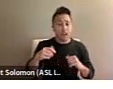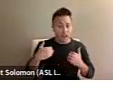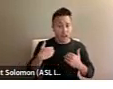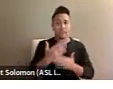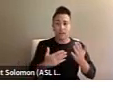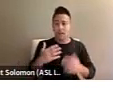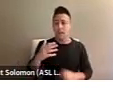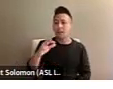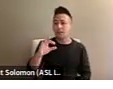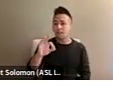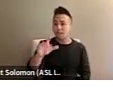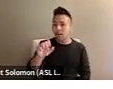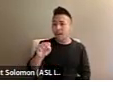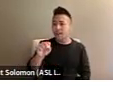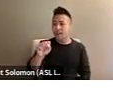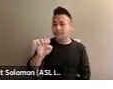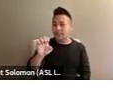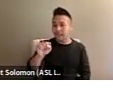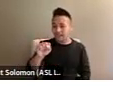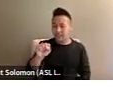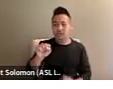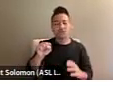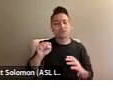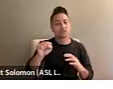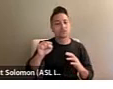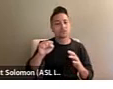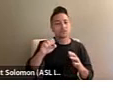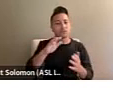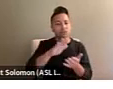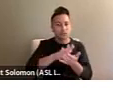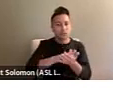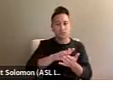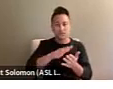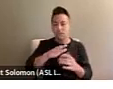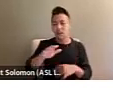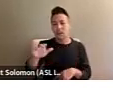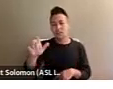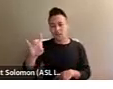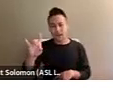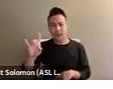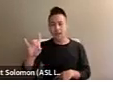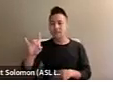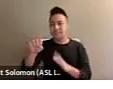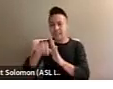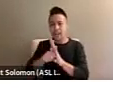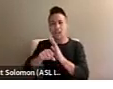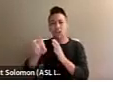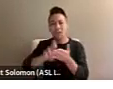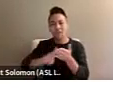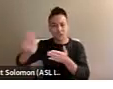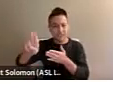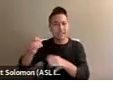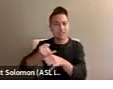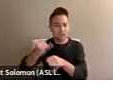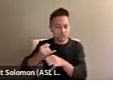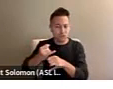institutions, and 28% was SUS institutions or state university system institutions. So